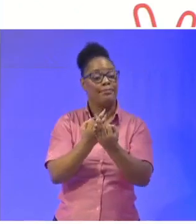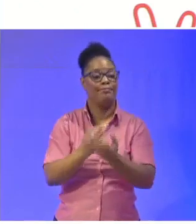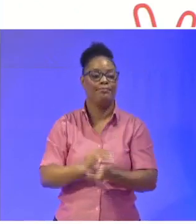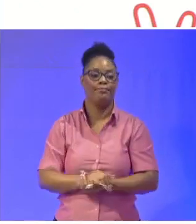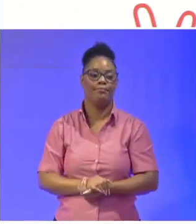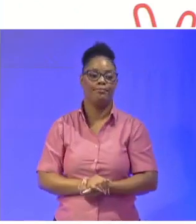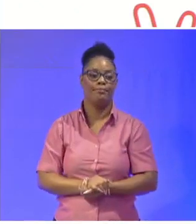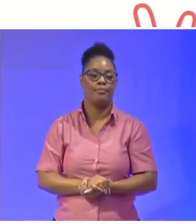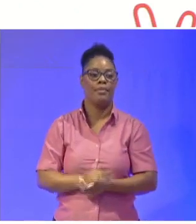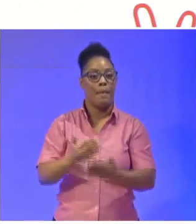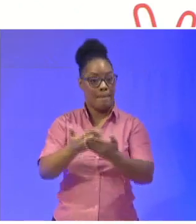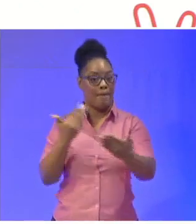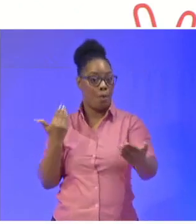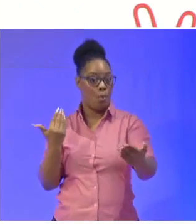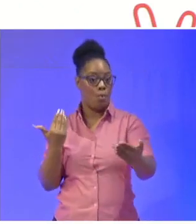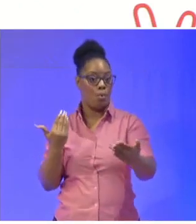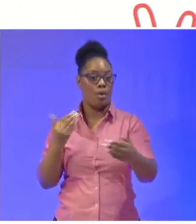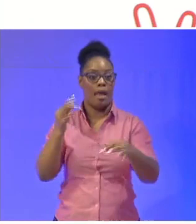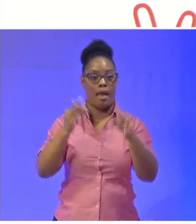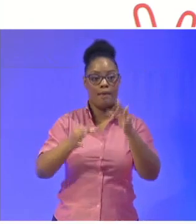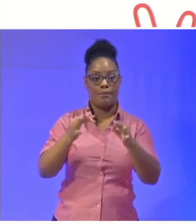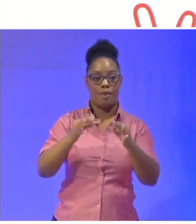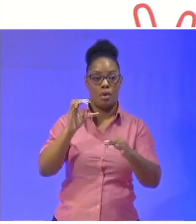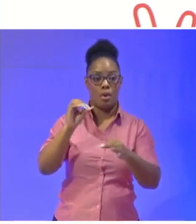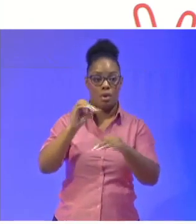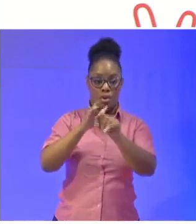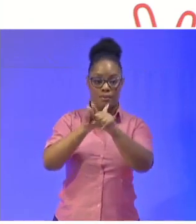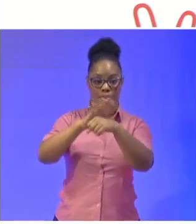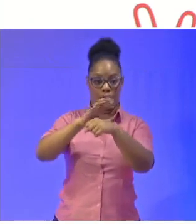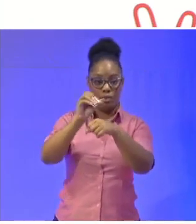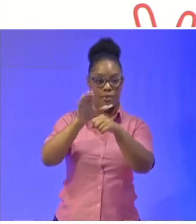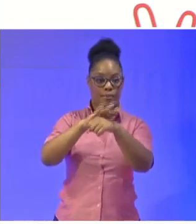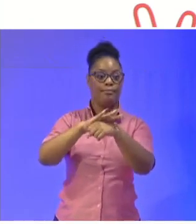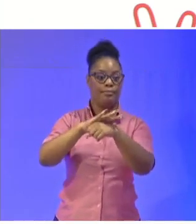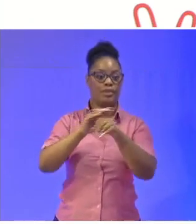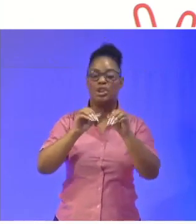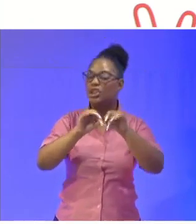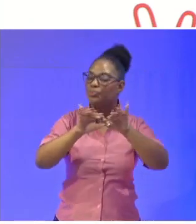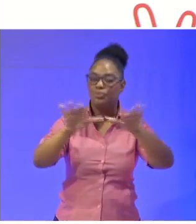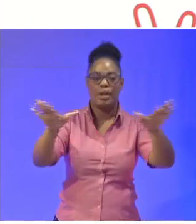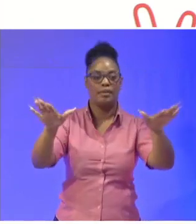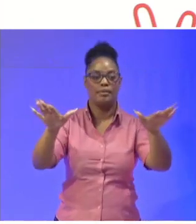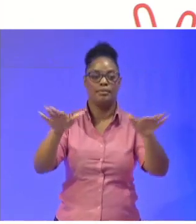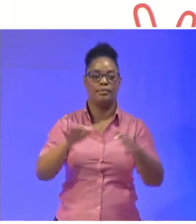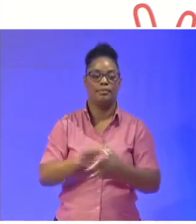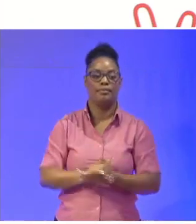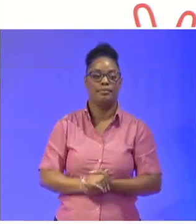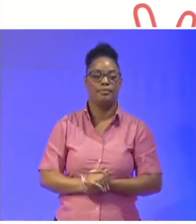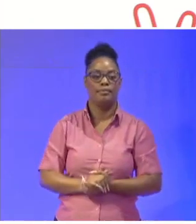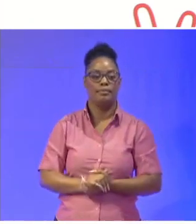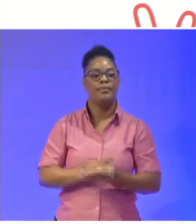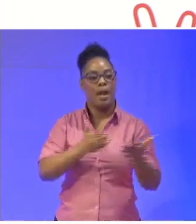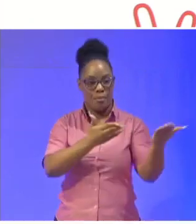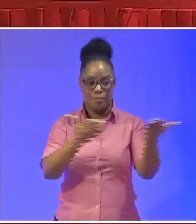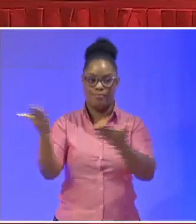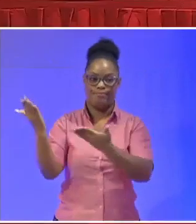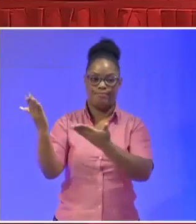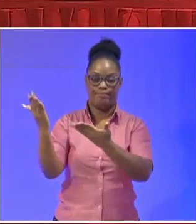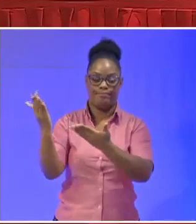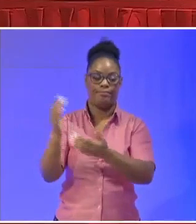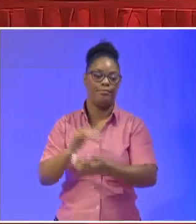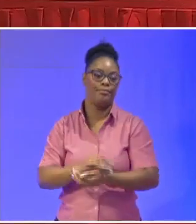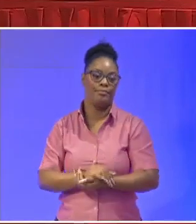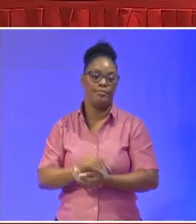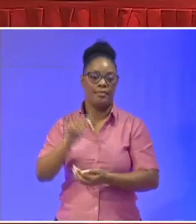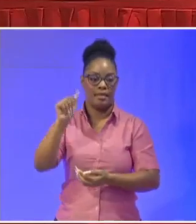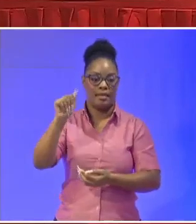advance of an oncoming surge. So with that, I'm going to wrap it up and turn you back over to Mr. Alexander. Thank you